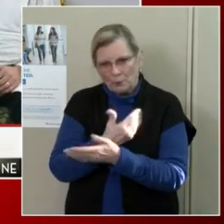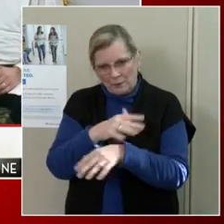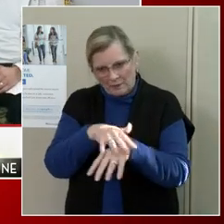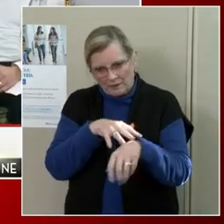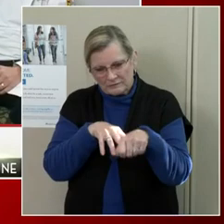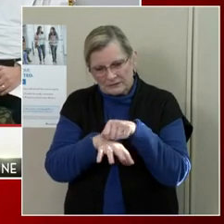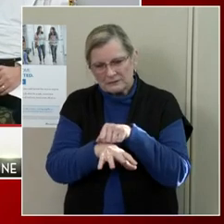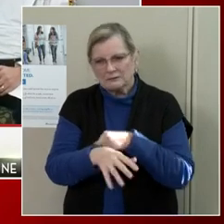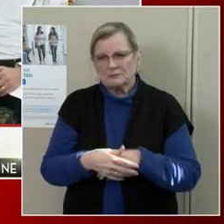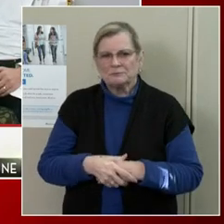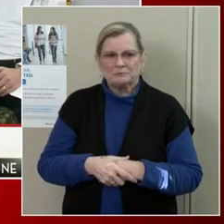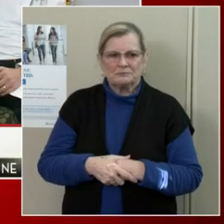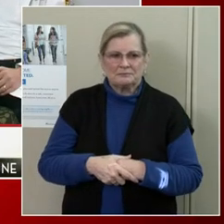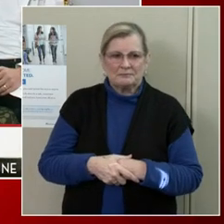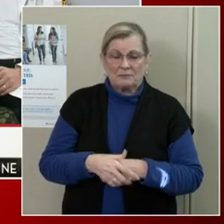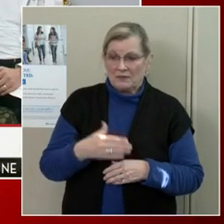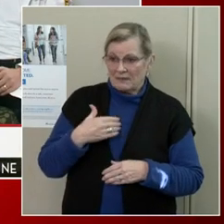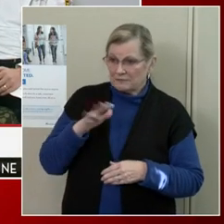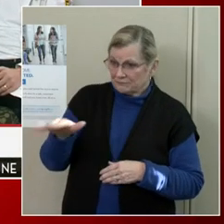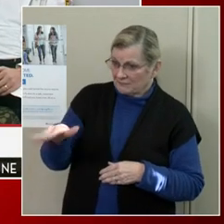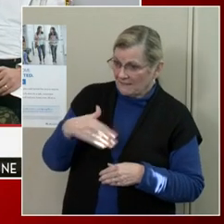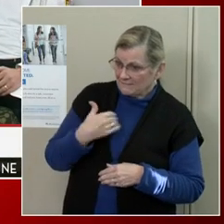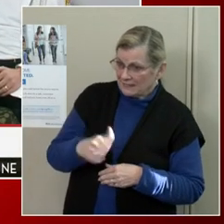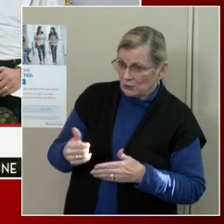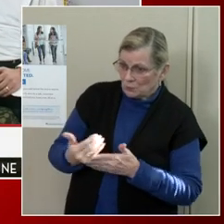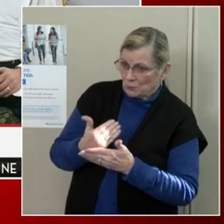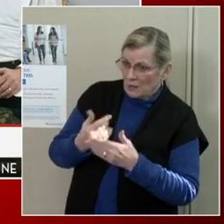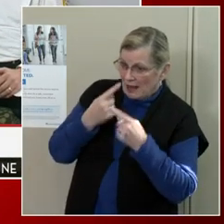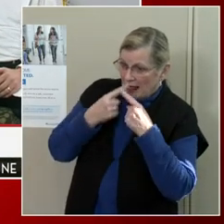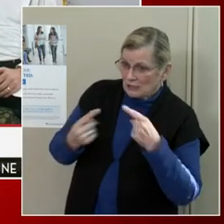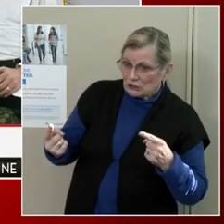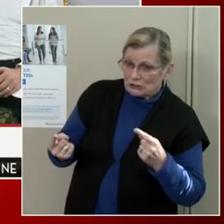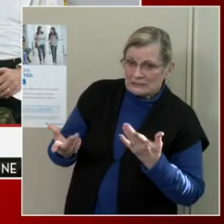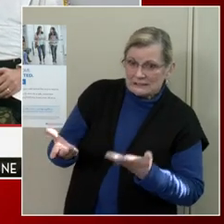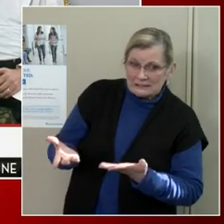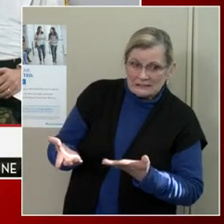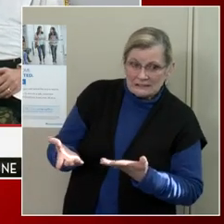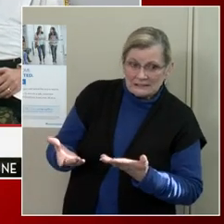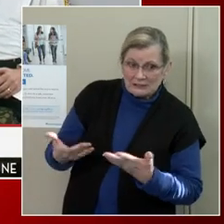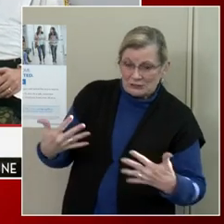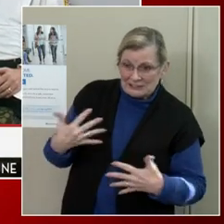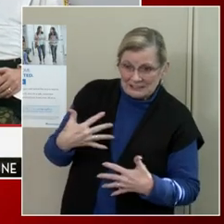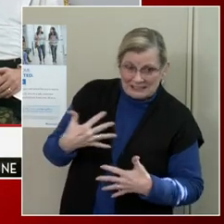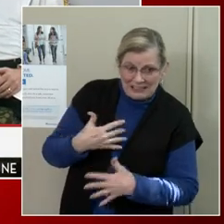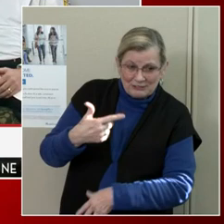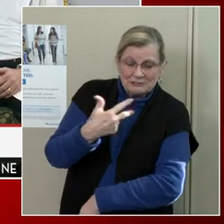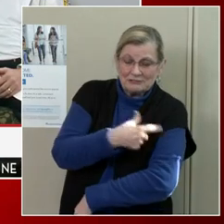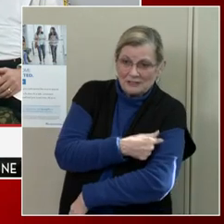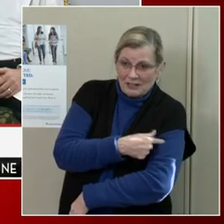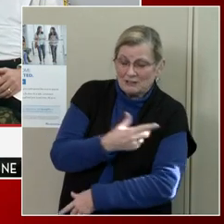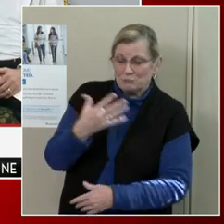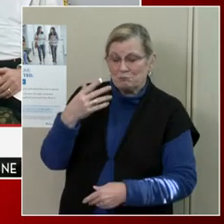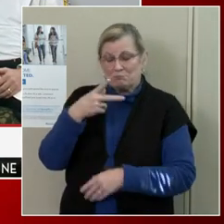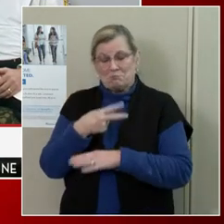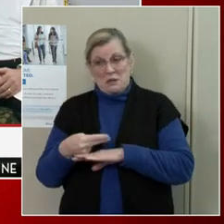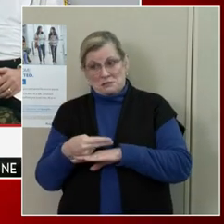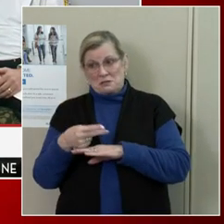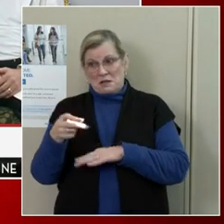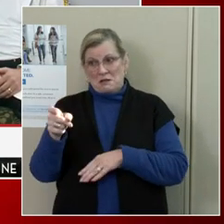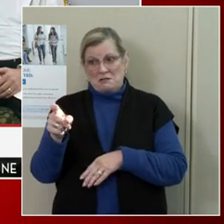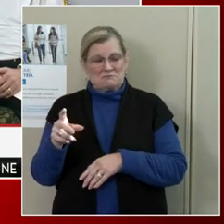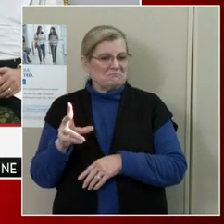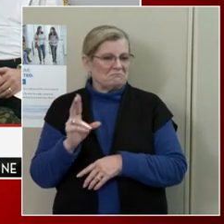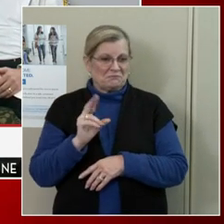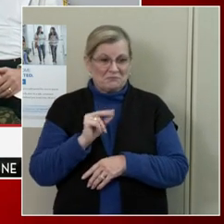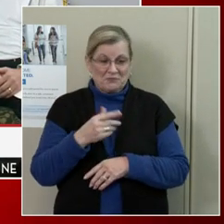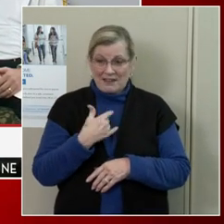Do you have any allergies to any medications? No, ma'am. No. Okay. And do you faint with needles? No, ma'am. No. Do you have any questions about the vaccine? Nope.